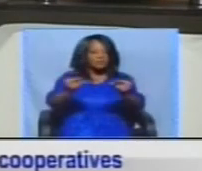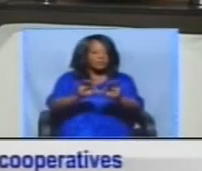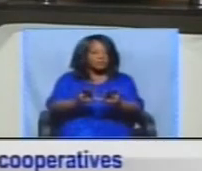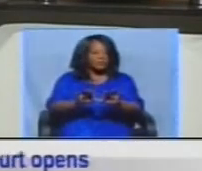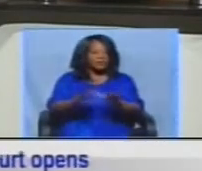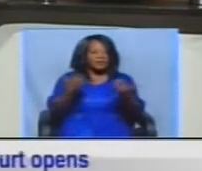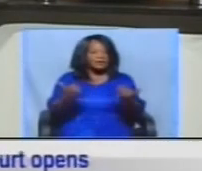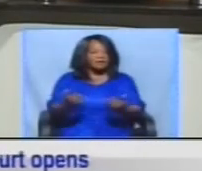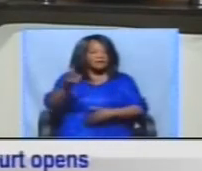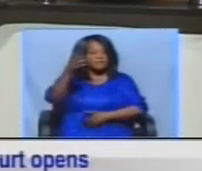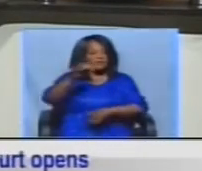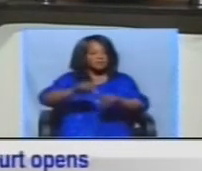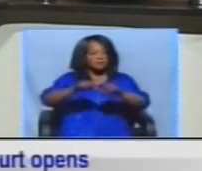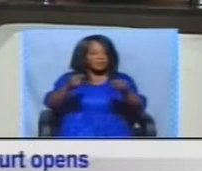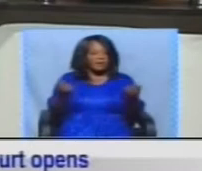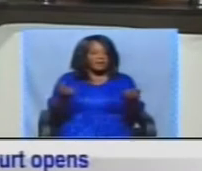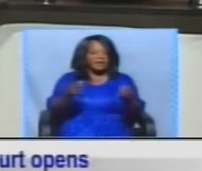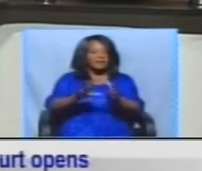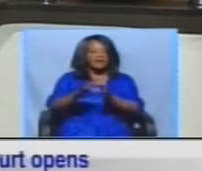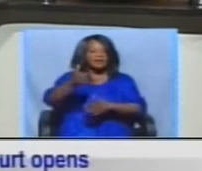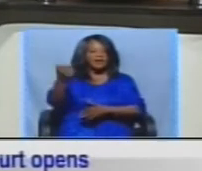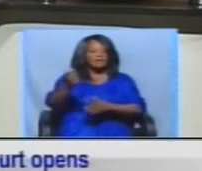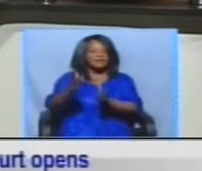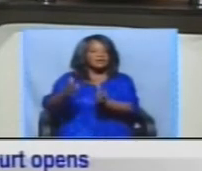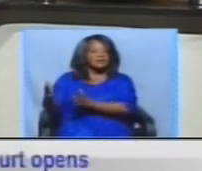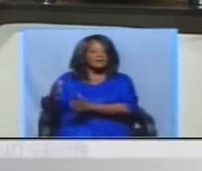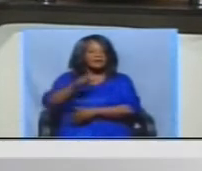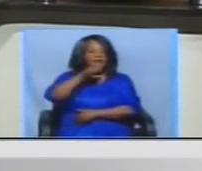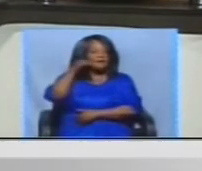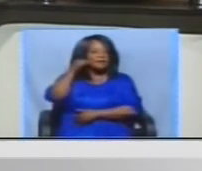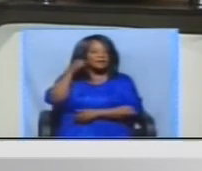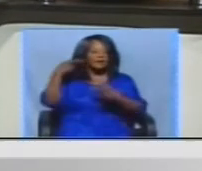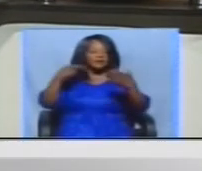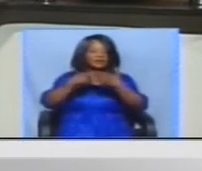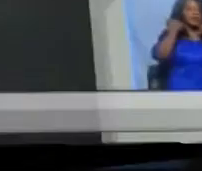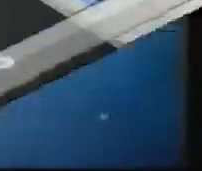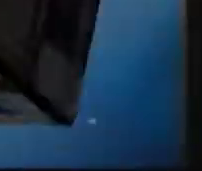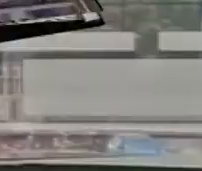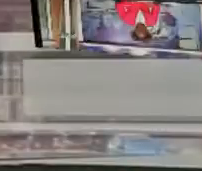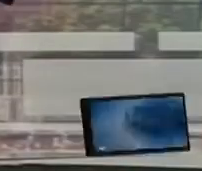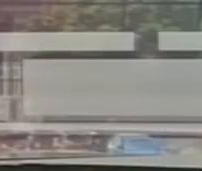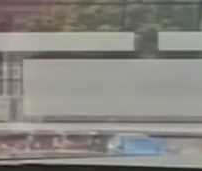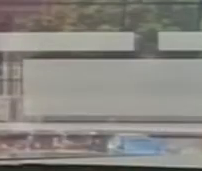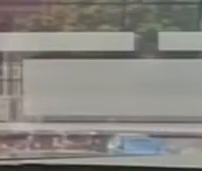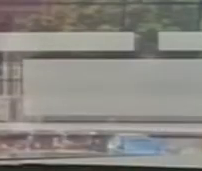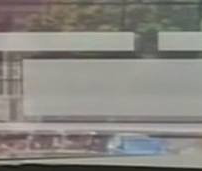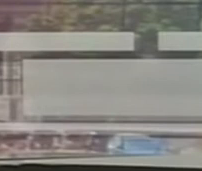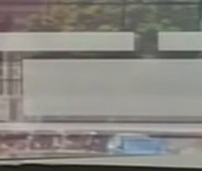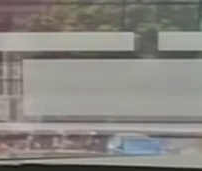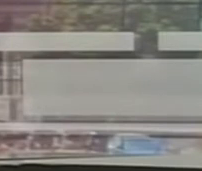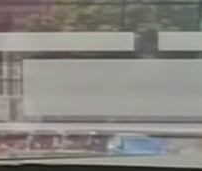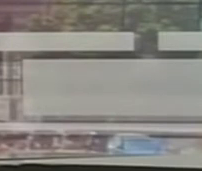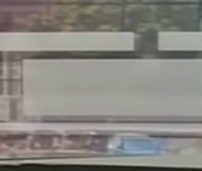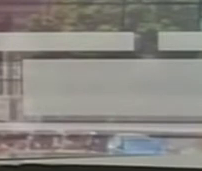We now take our first commercial break. On the other side, you have agriculture news. Don't go away. We continue with the